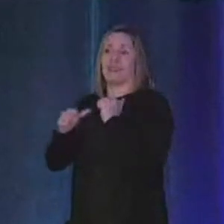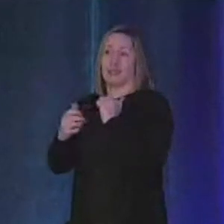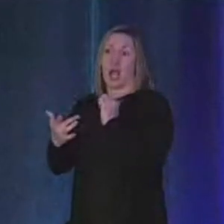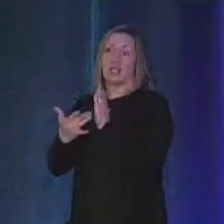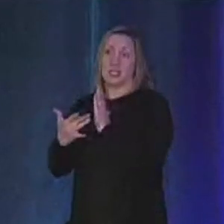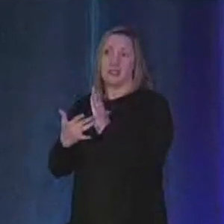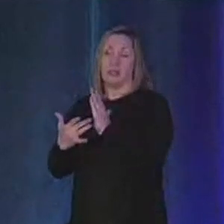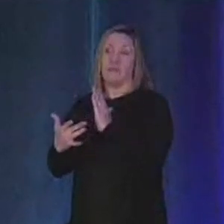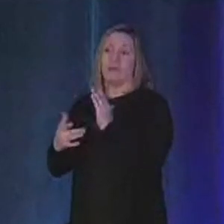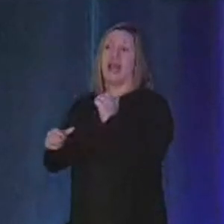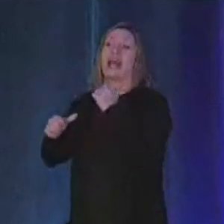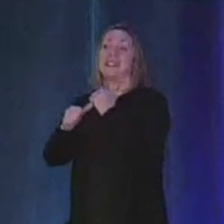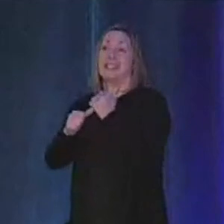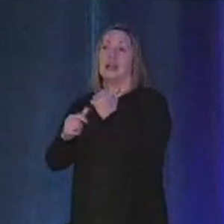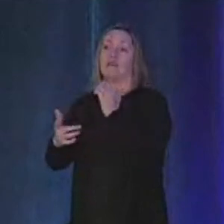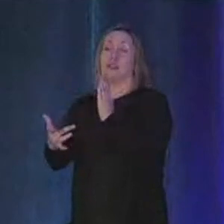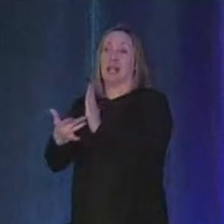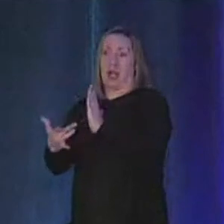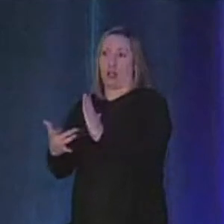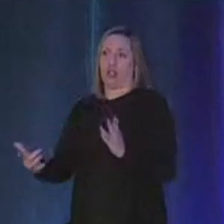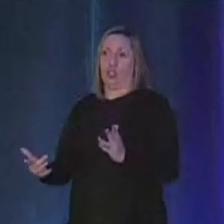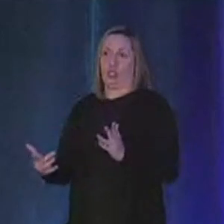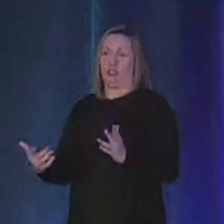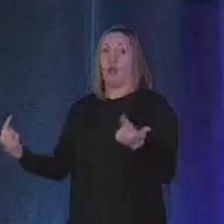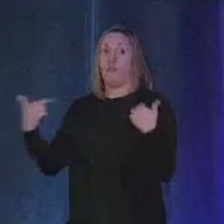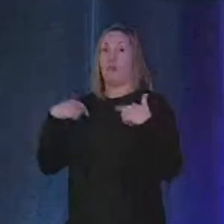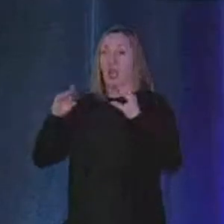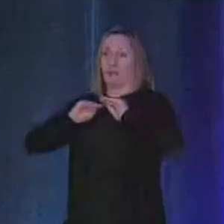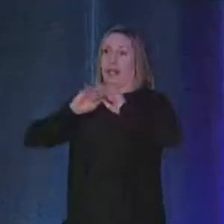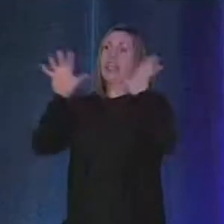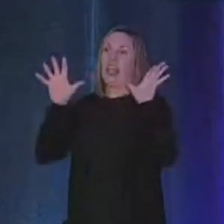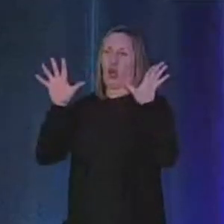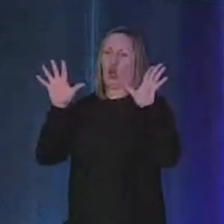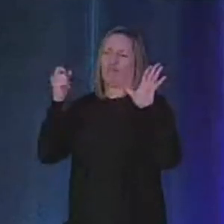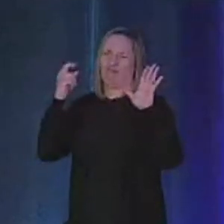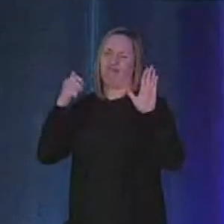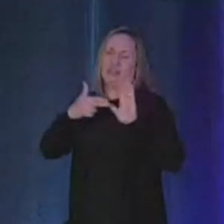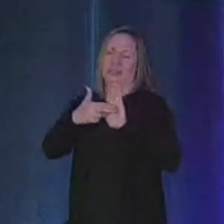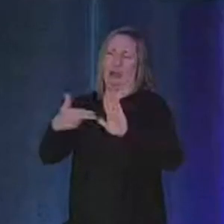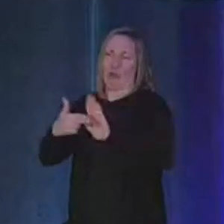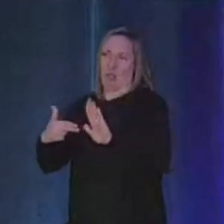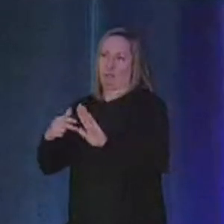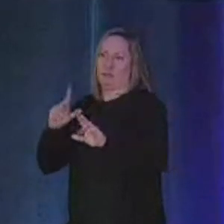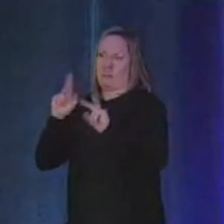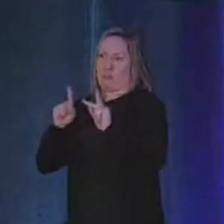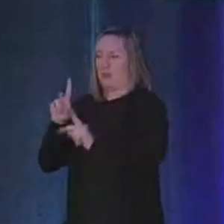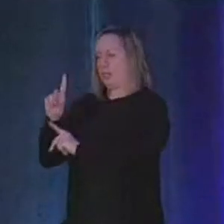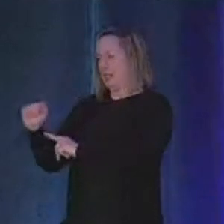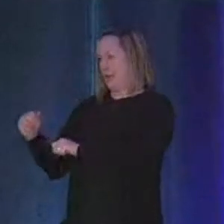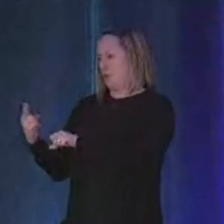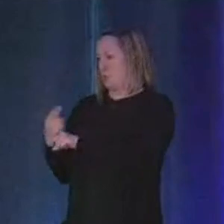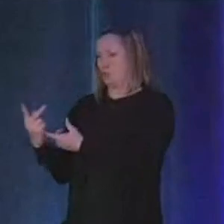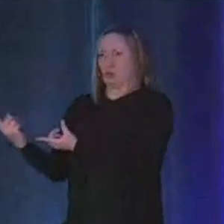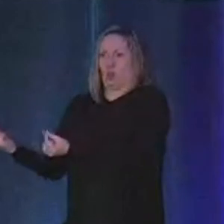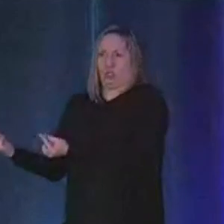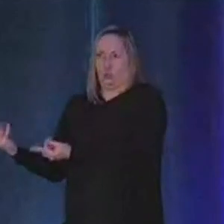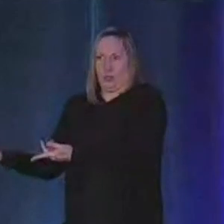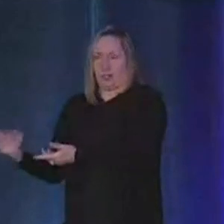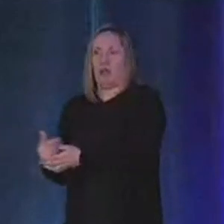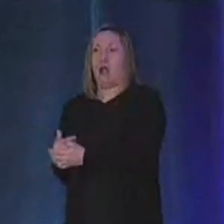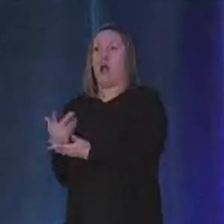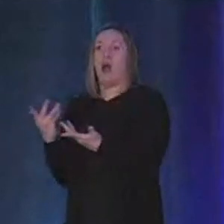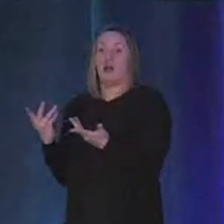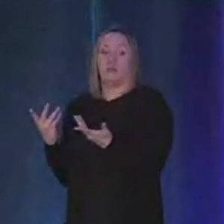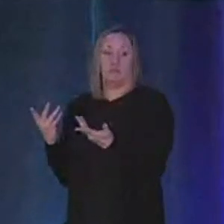yeah, it's very clear to me that there are stereotypes about what disabled users are doing,